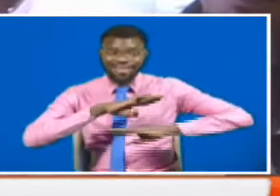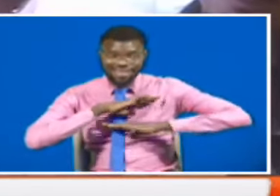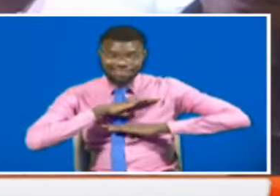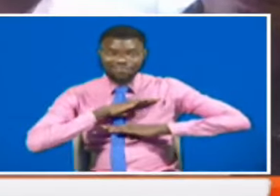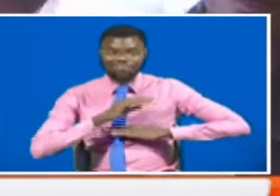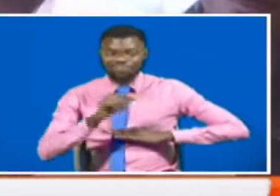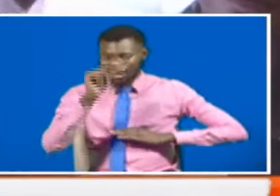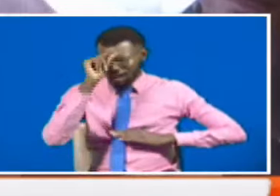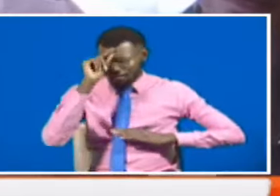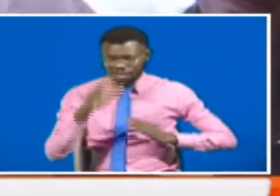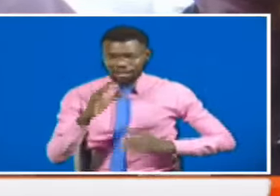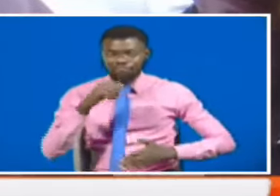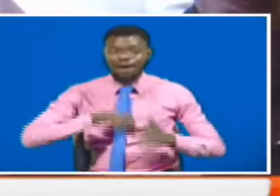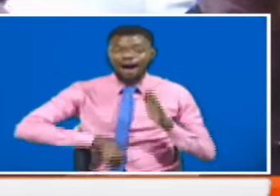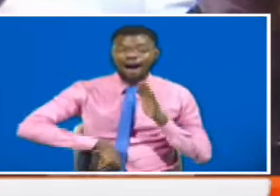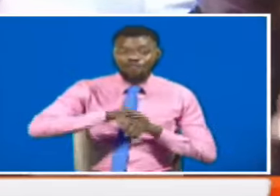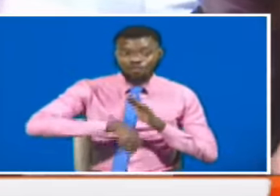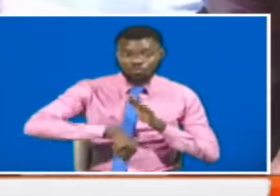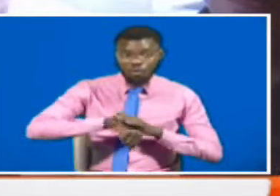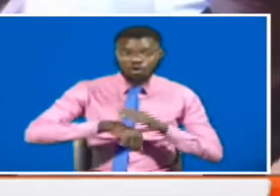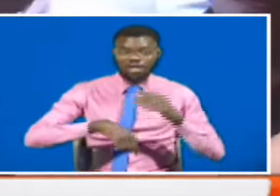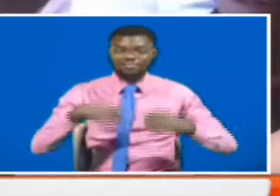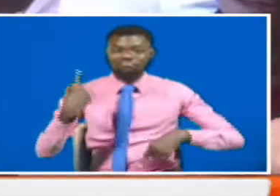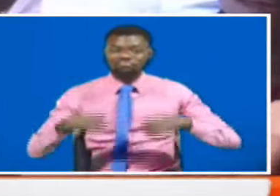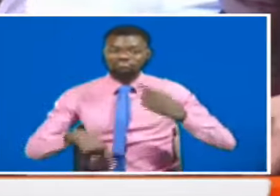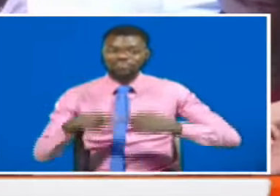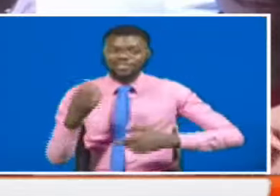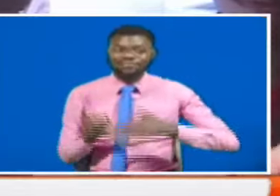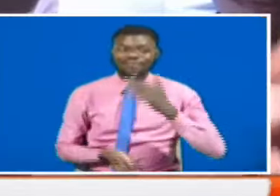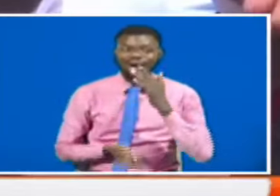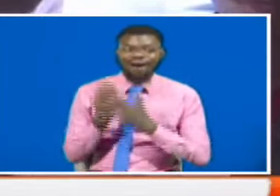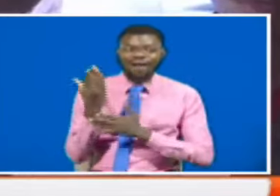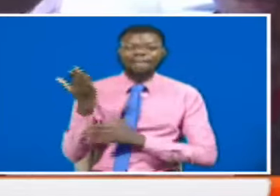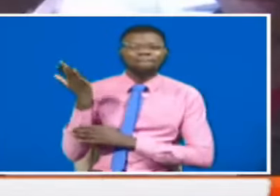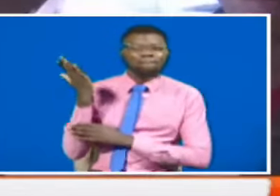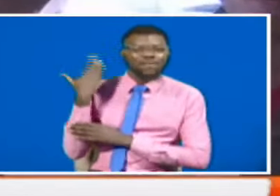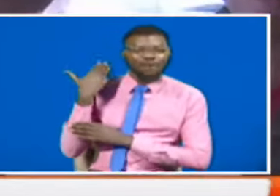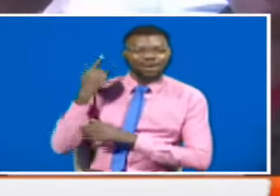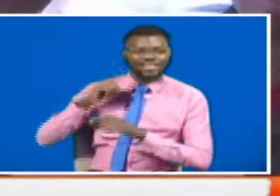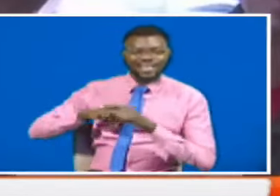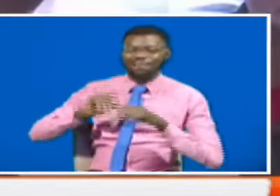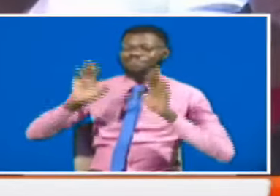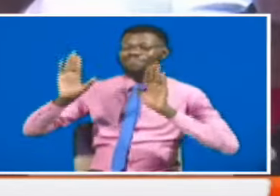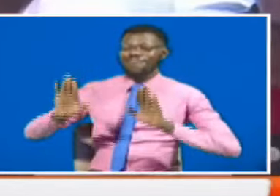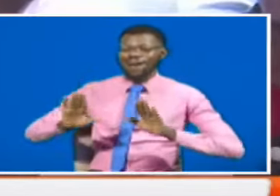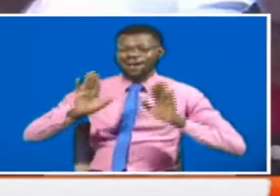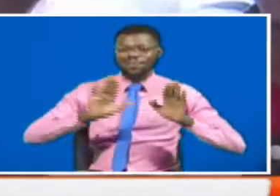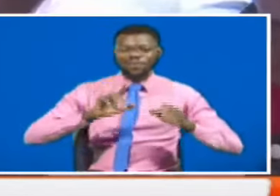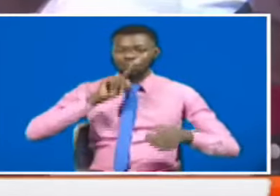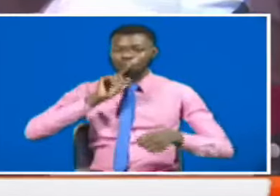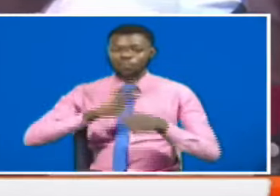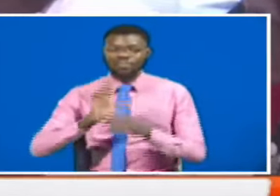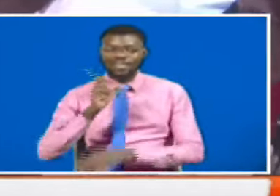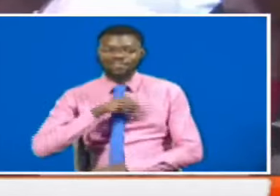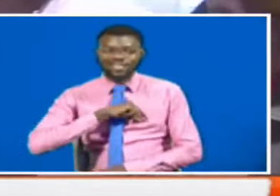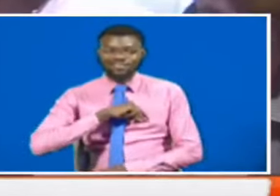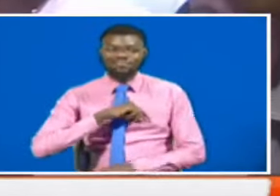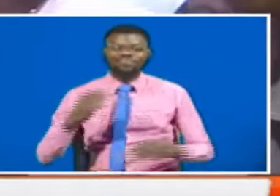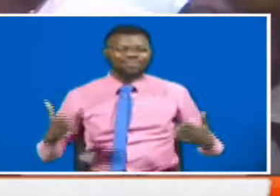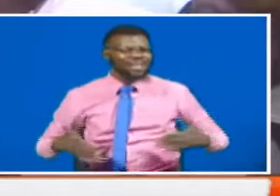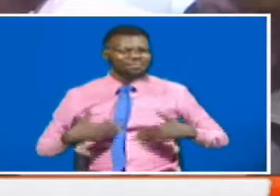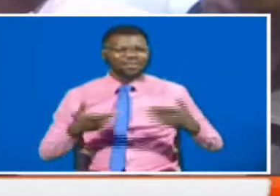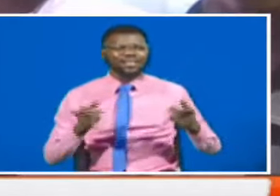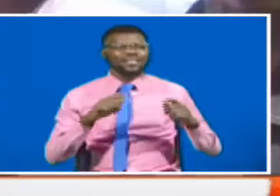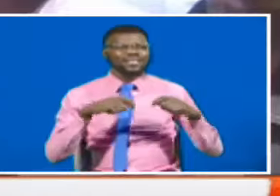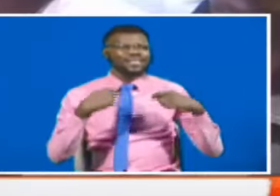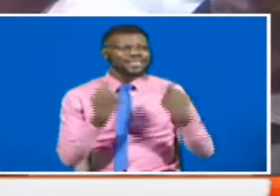tournament football, the one I did promise during my campaigns. We are very happy that so many teams are